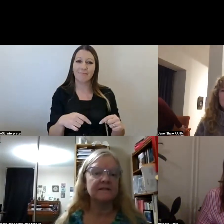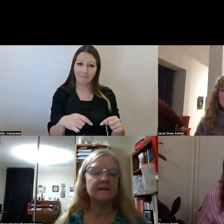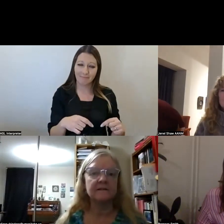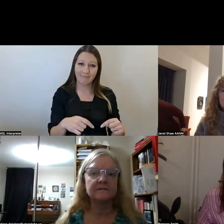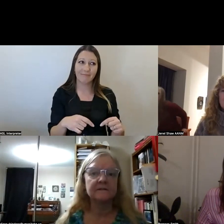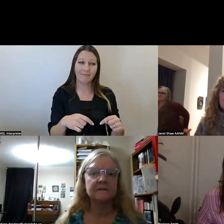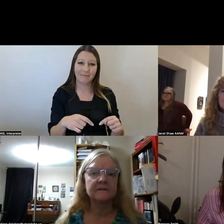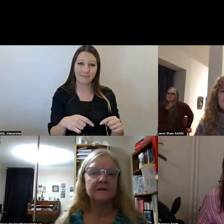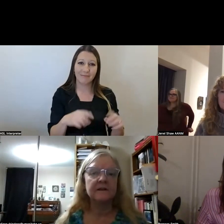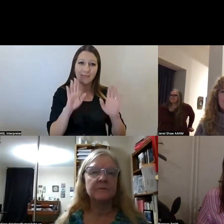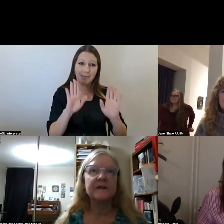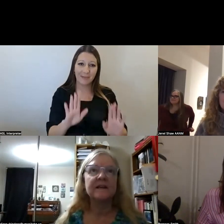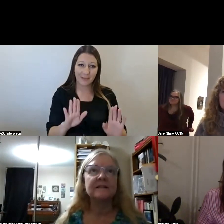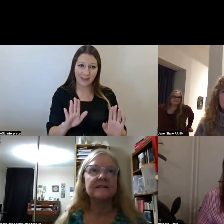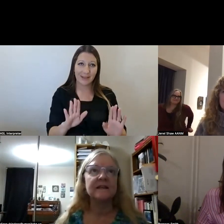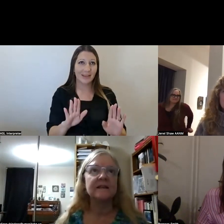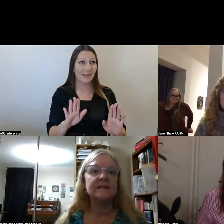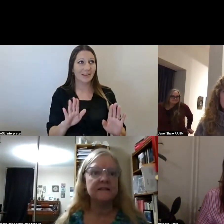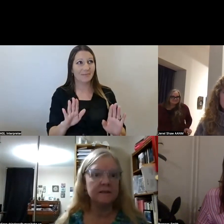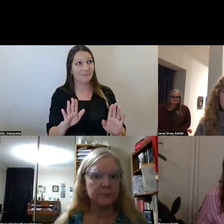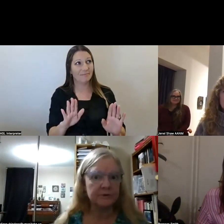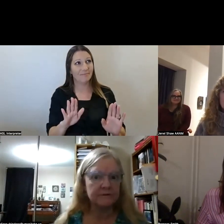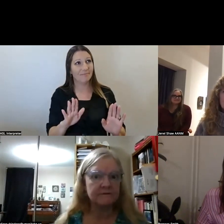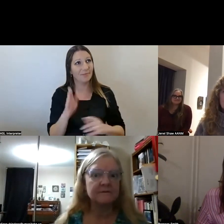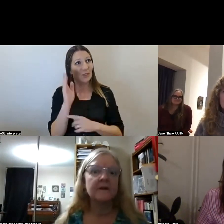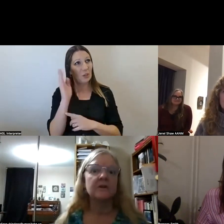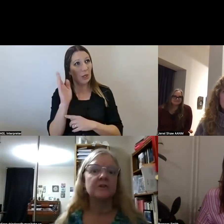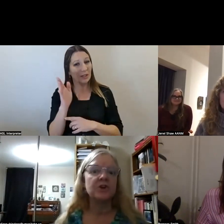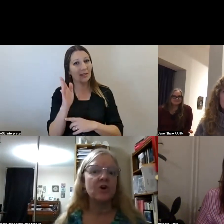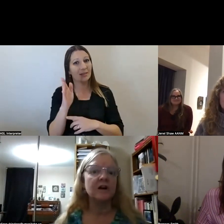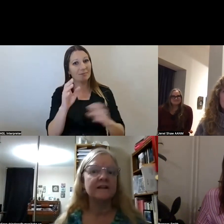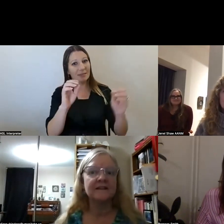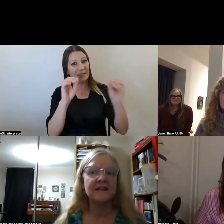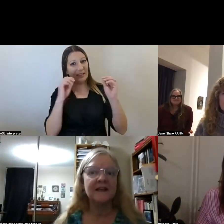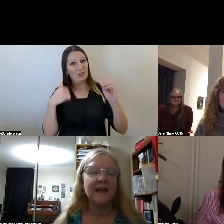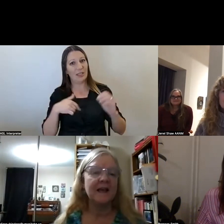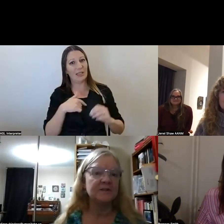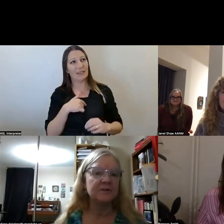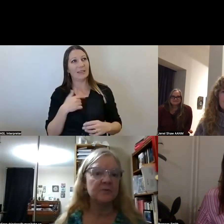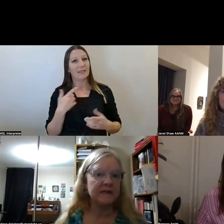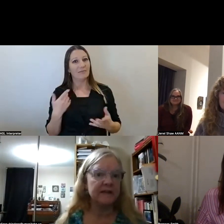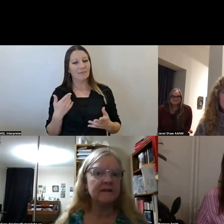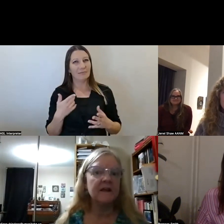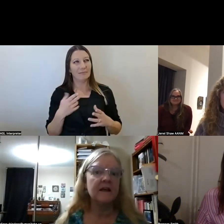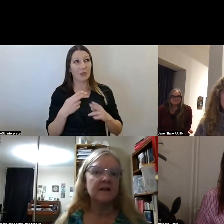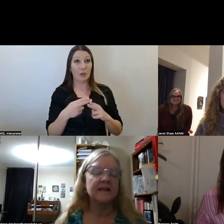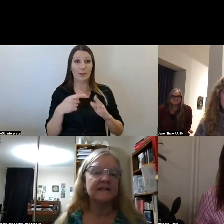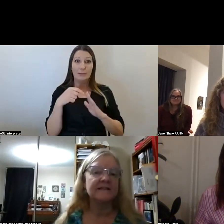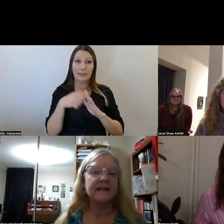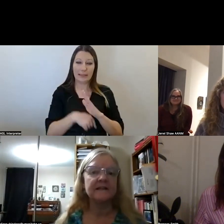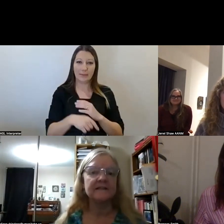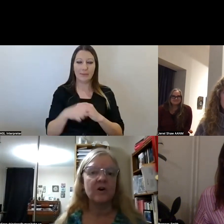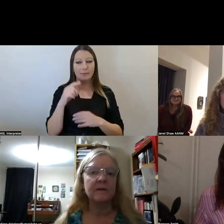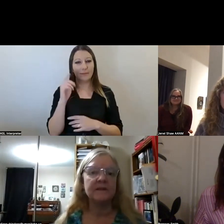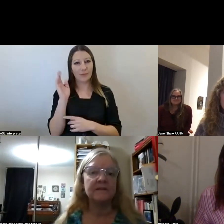and, what can I say, deep talk and reading. As I